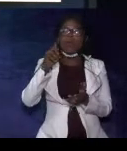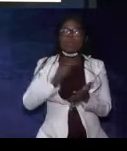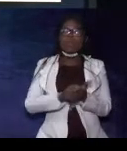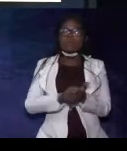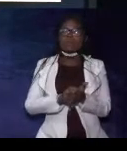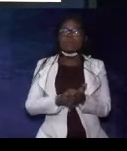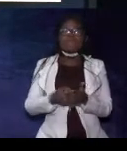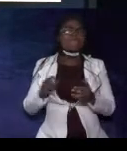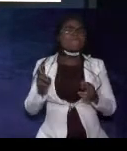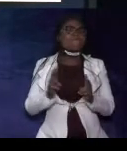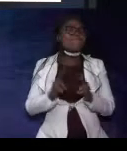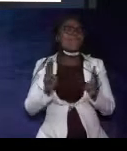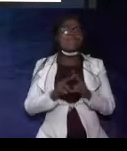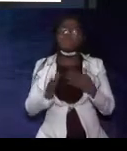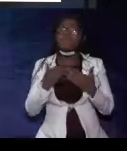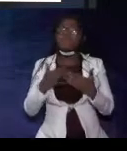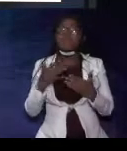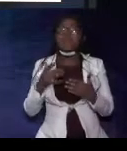million,